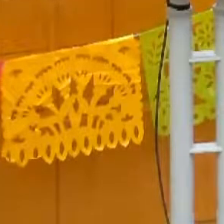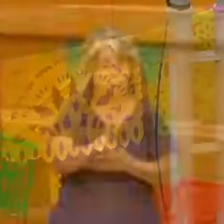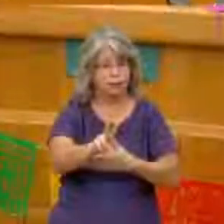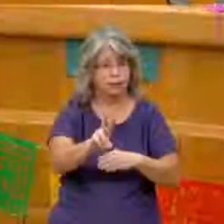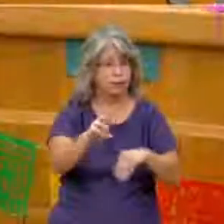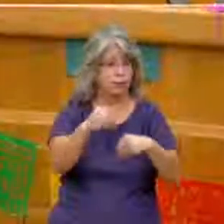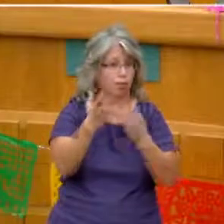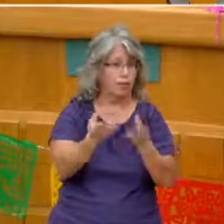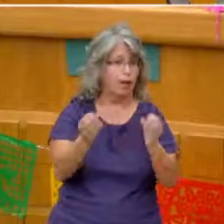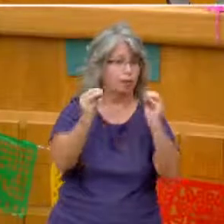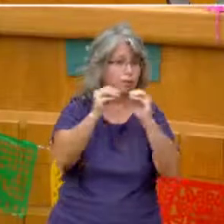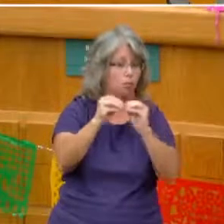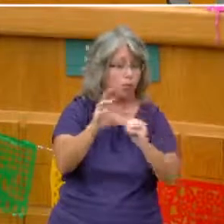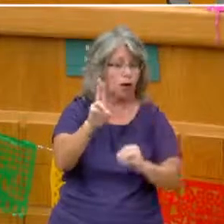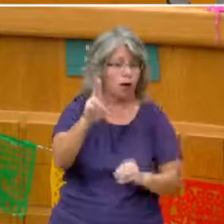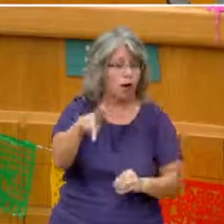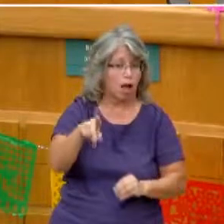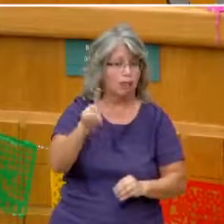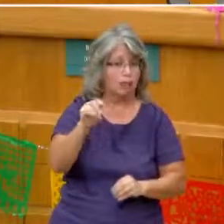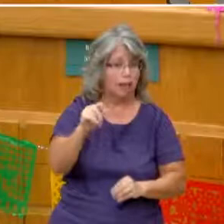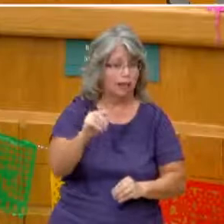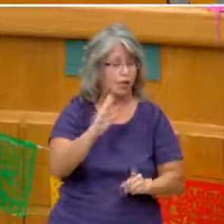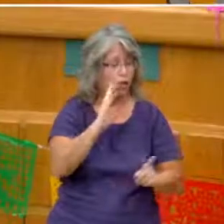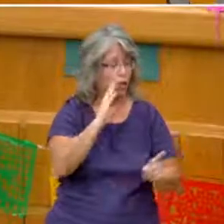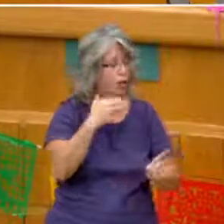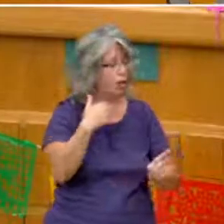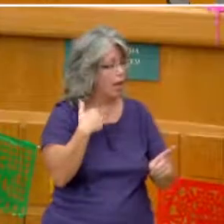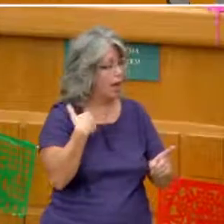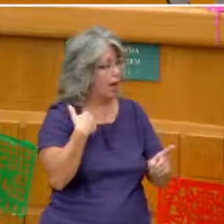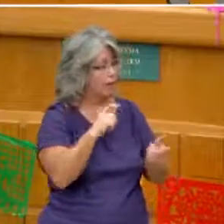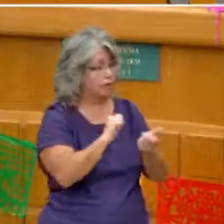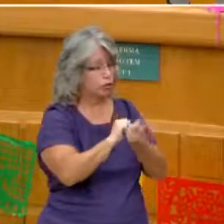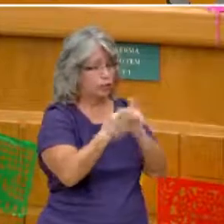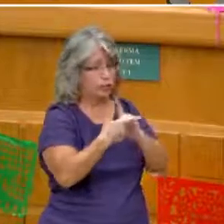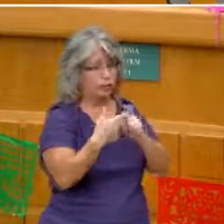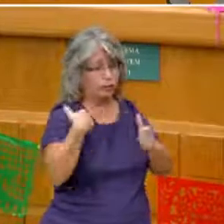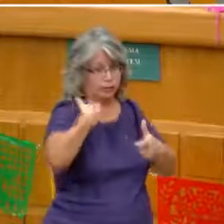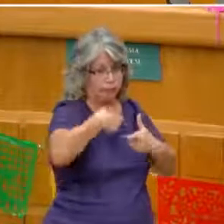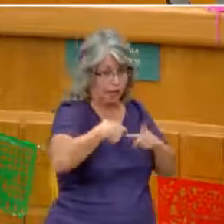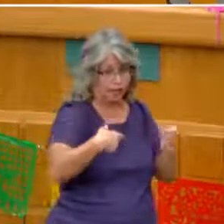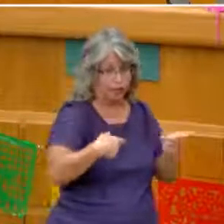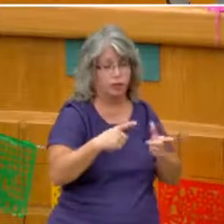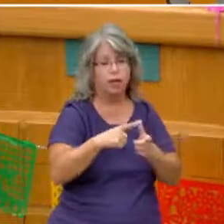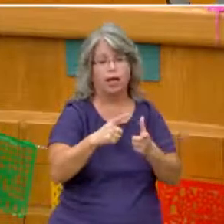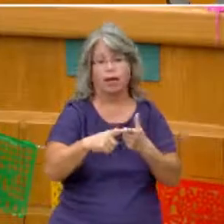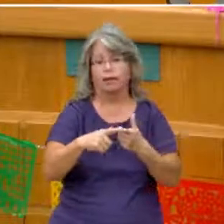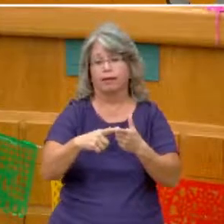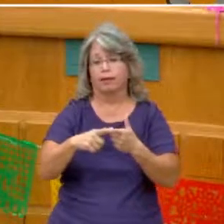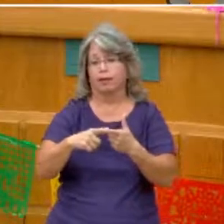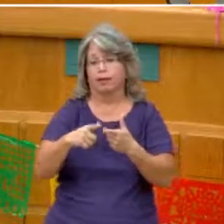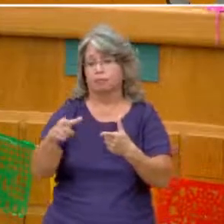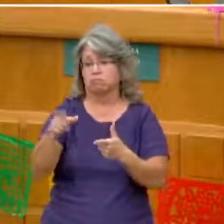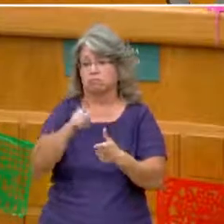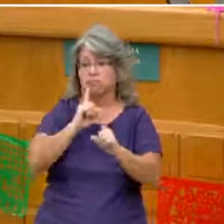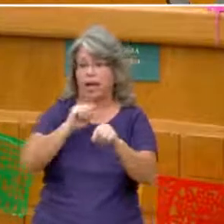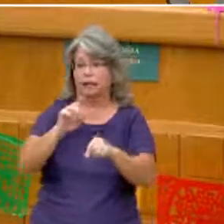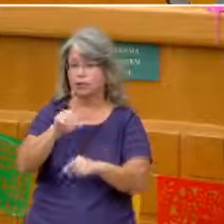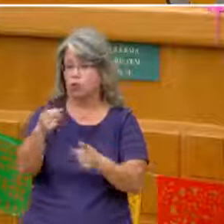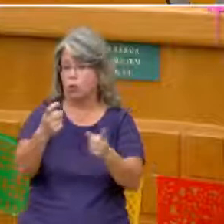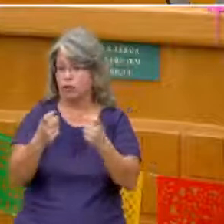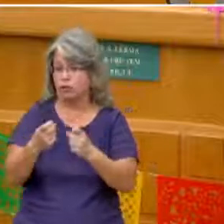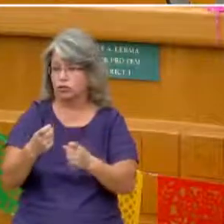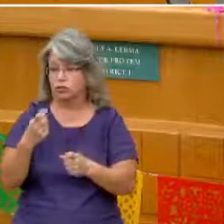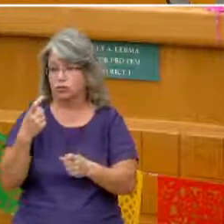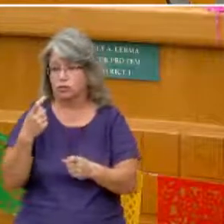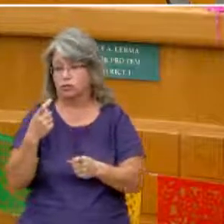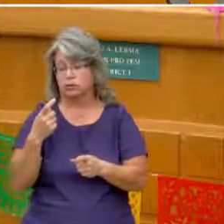go to questions with the Public Health Director, Annette Rodriguez. Thank you. En el condado de Nueces, los casos de personas que se han